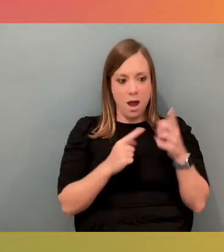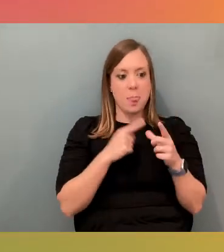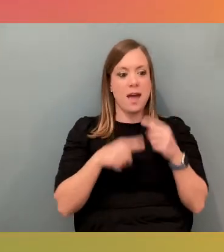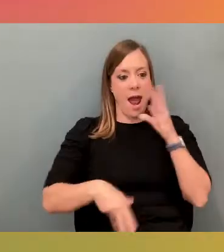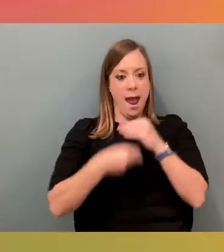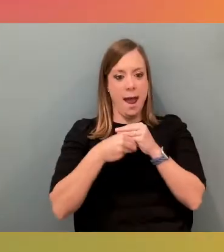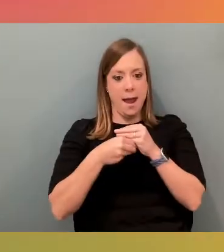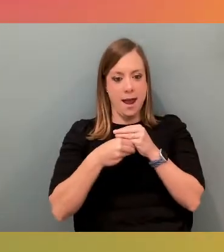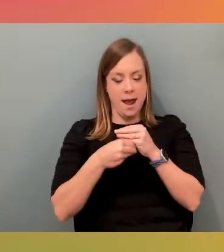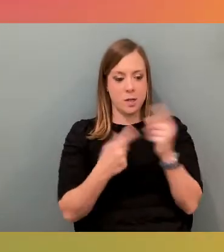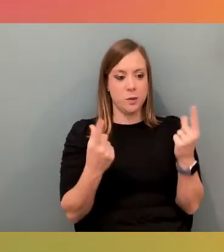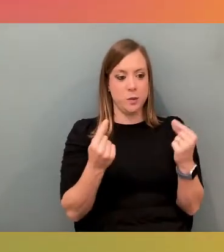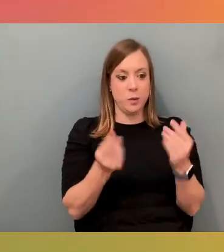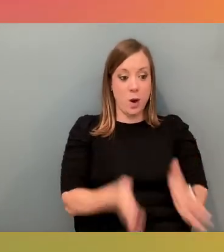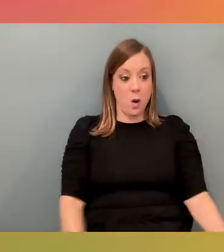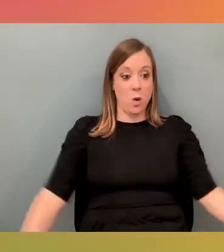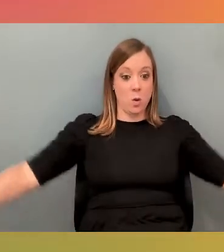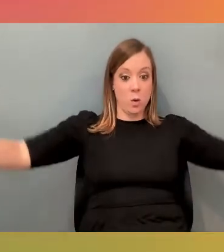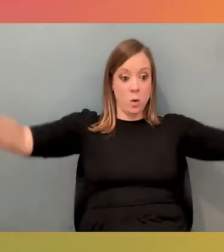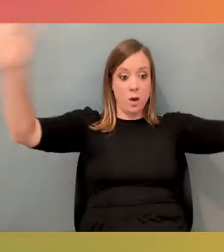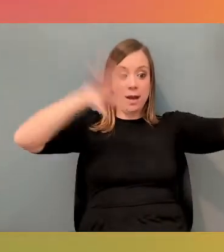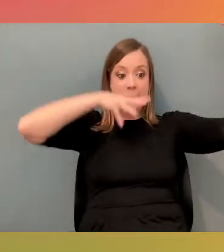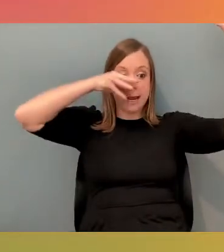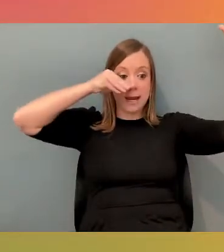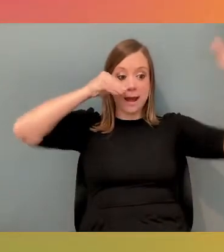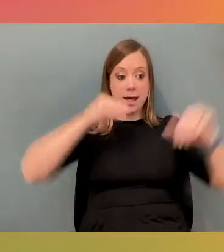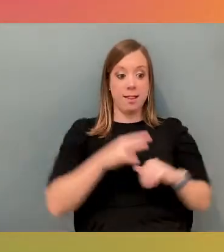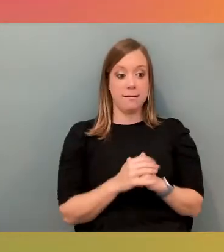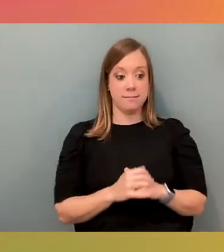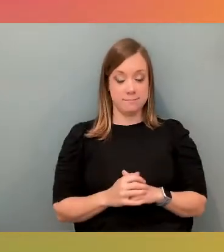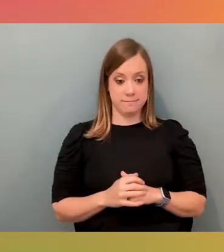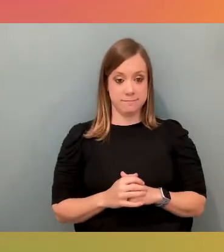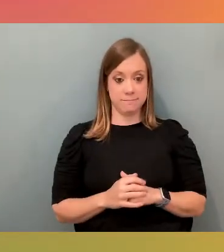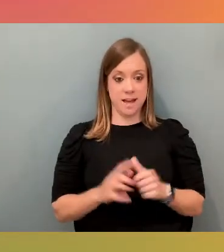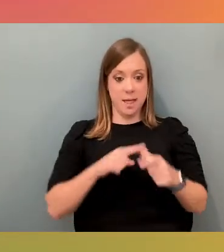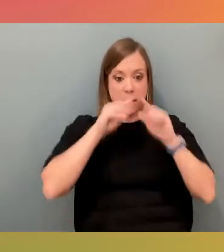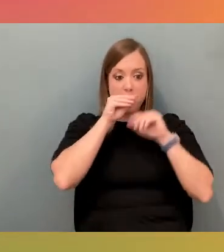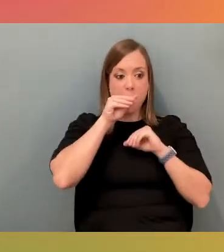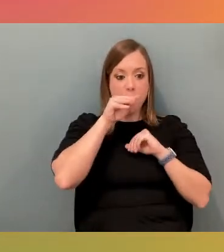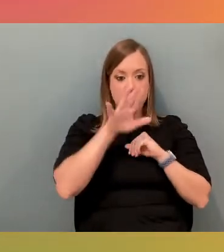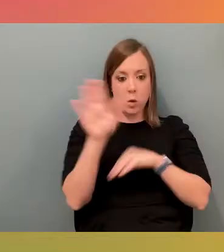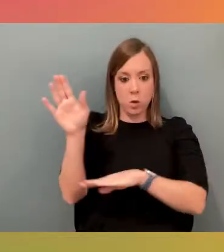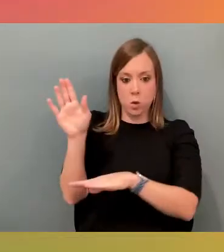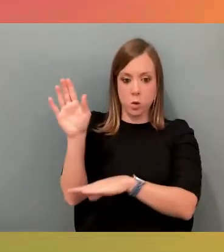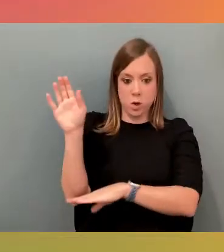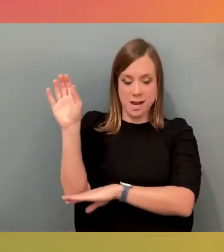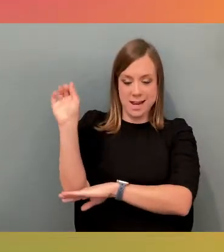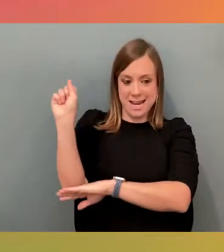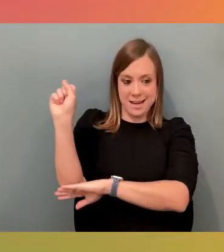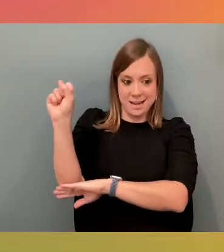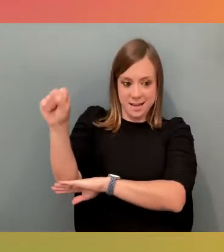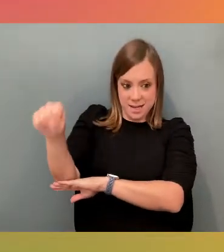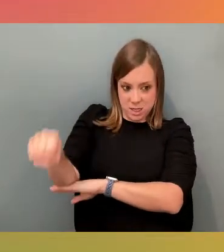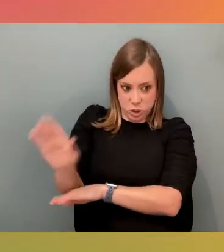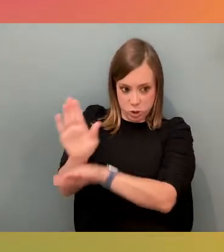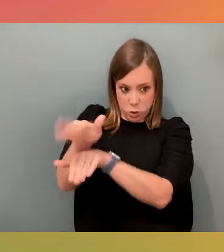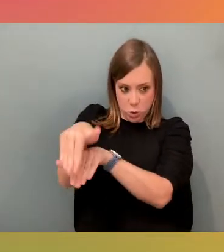Inhale, sweep the arms up to the sky. And exhale, hinge Uttanasana.